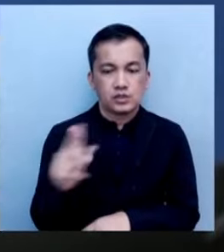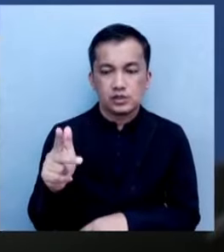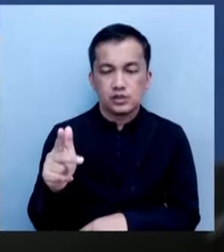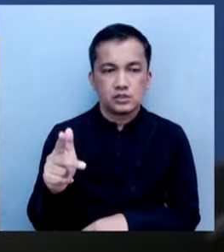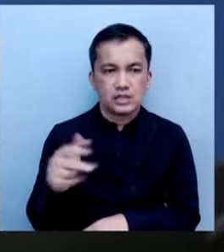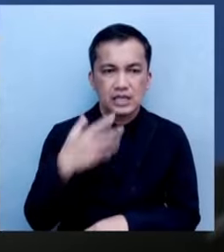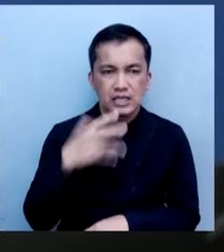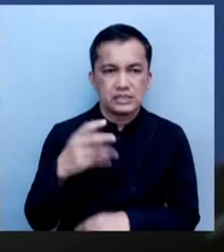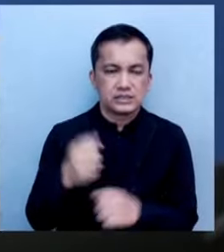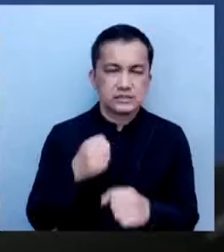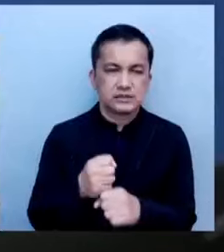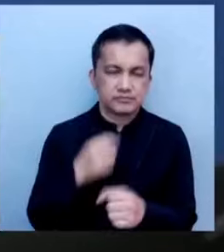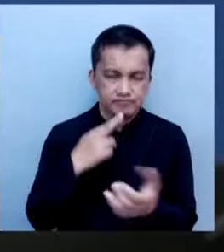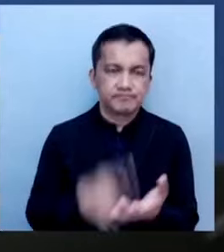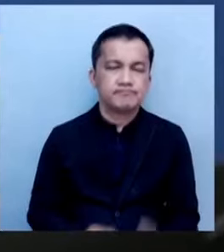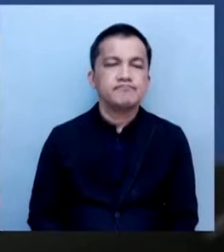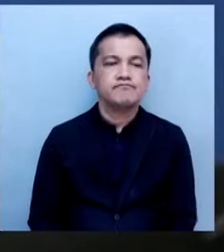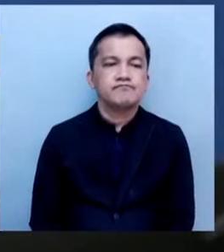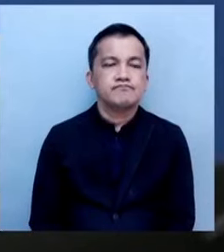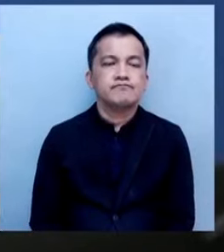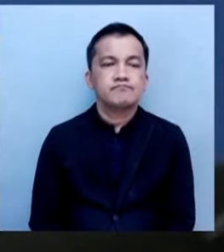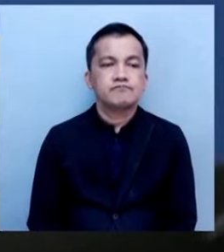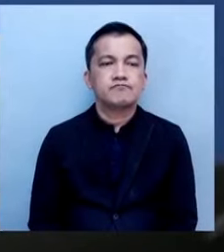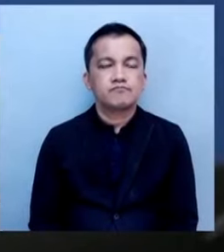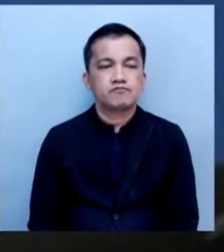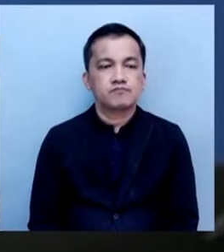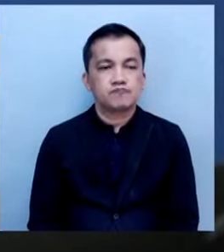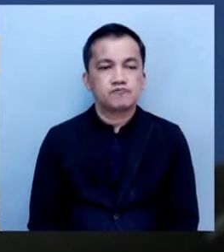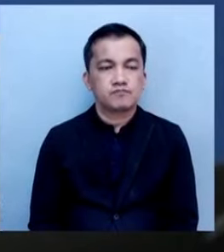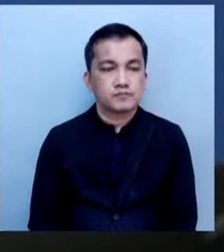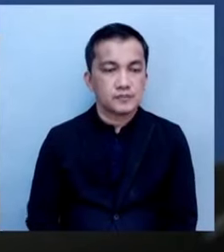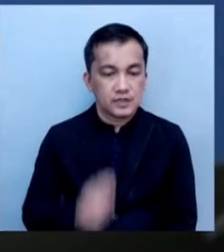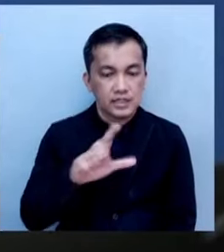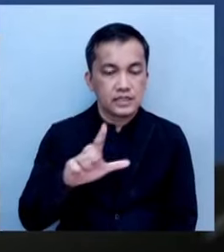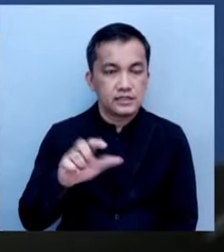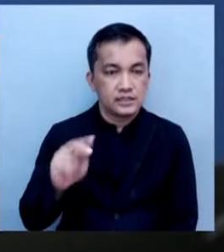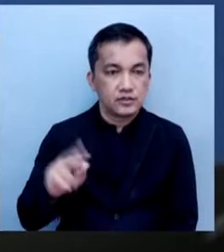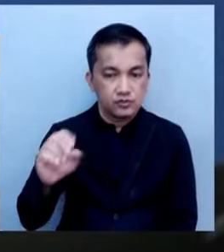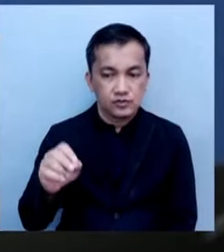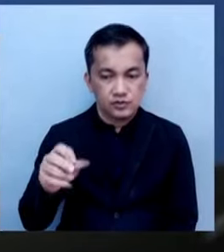year on record. El Nino has contributed to these temperatures.